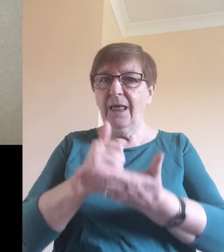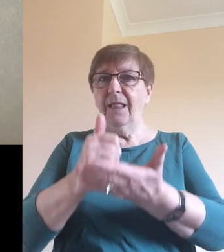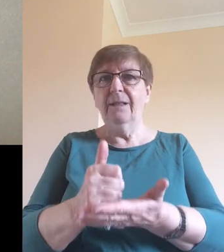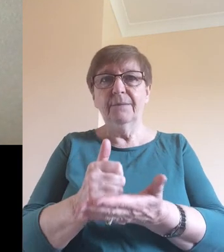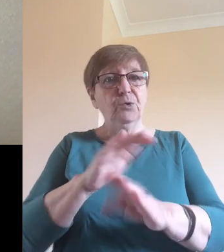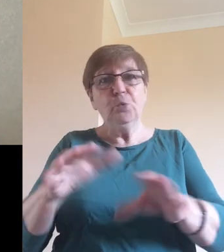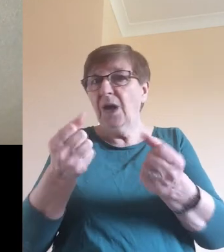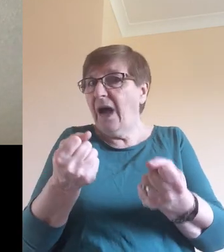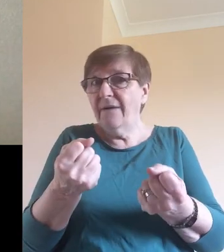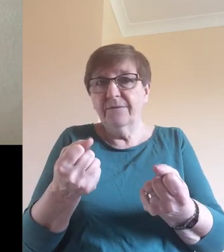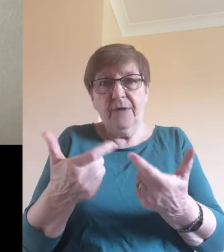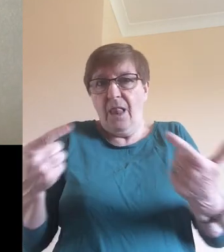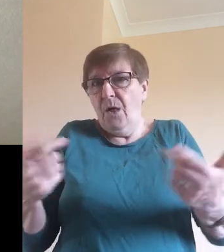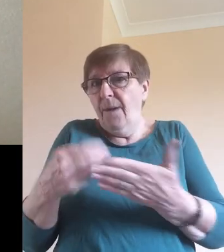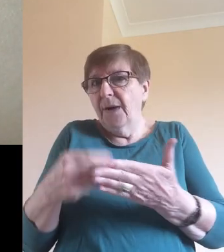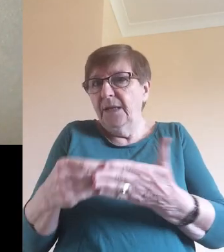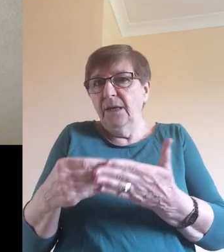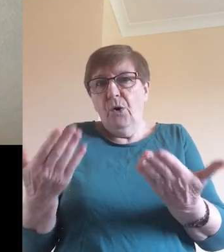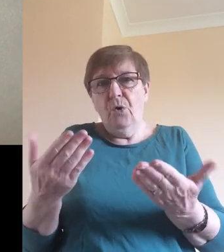the financial support of family.